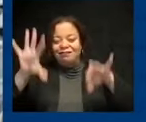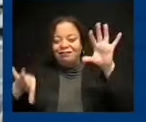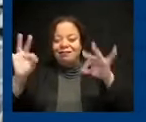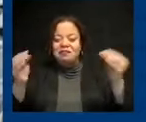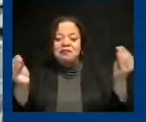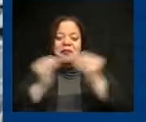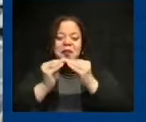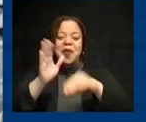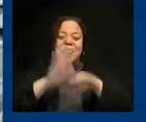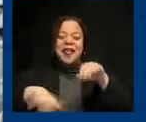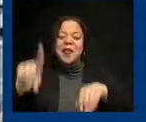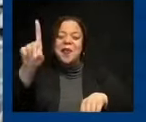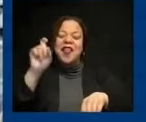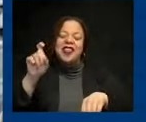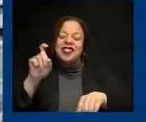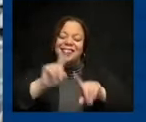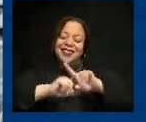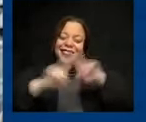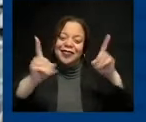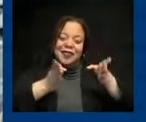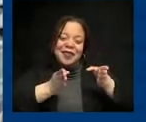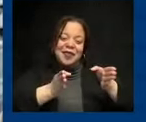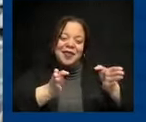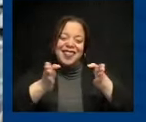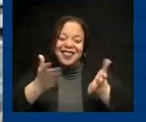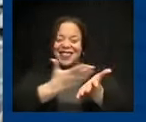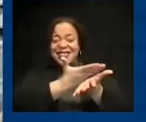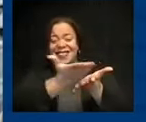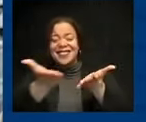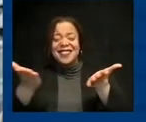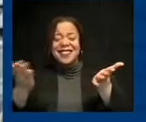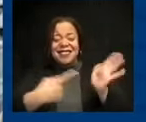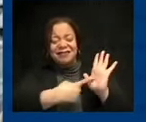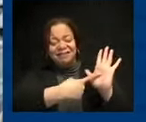all of America just how much you care.